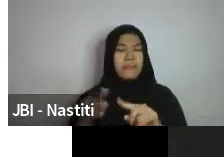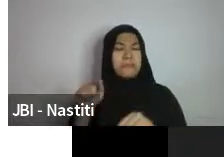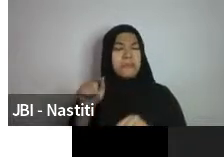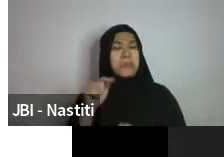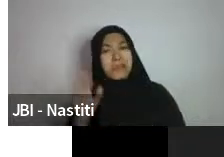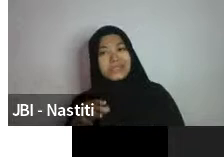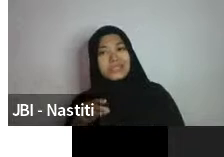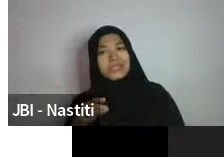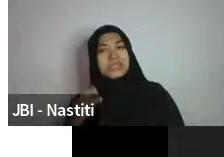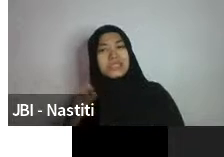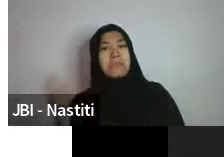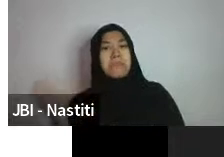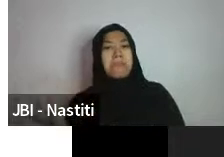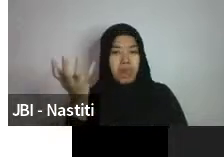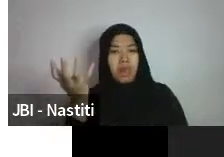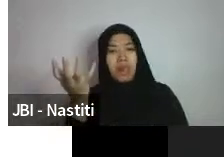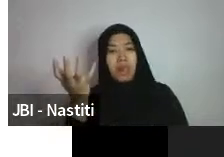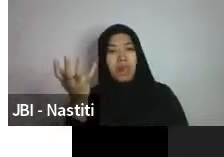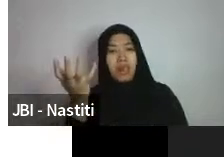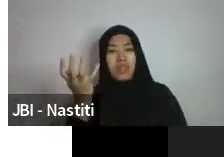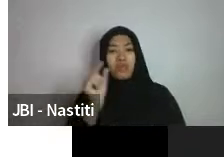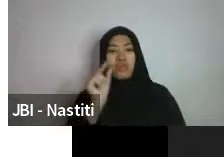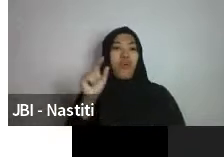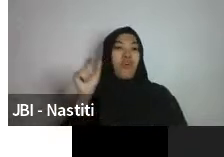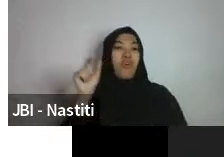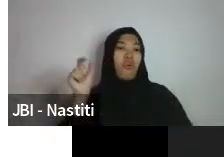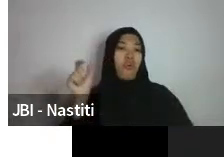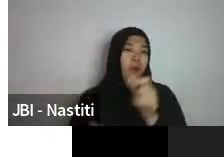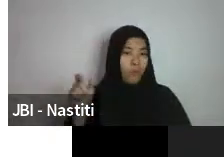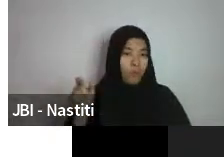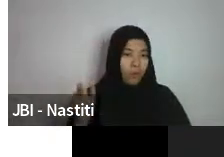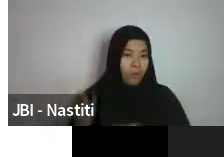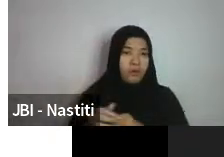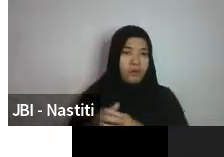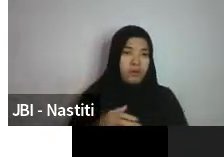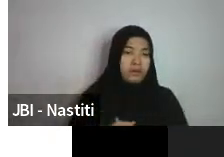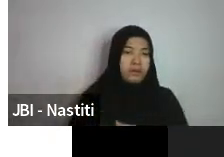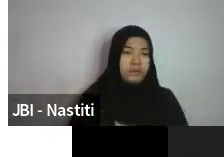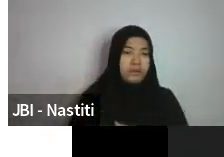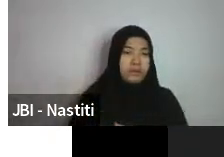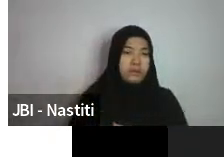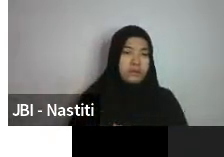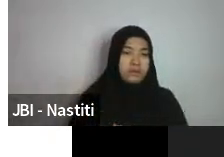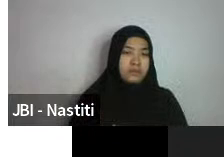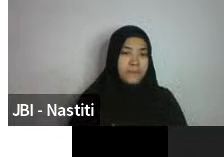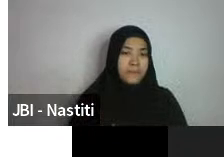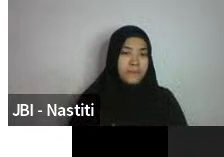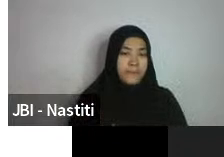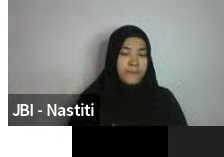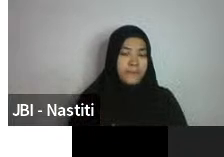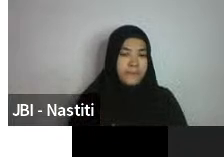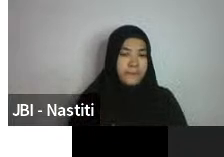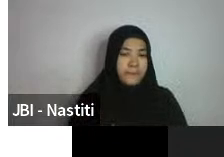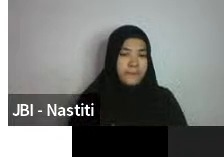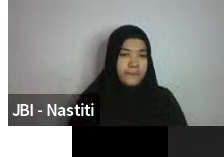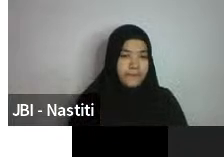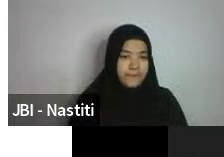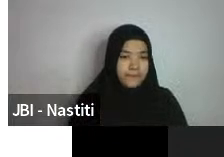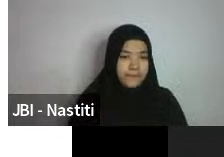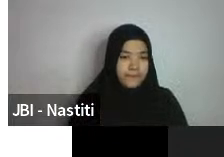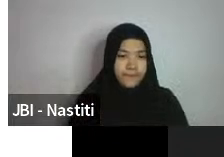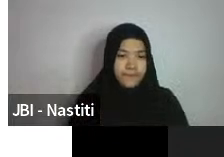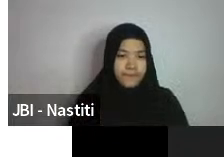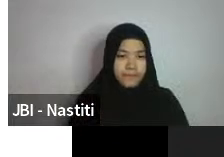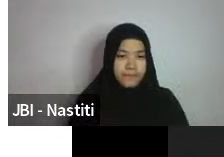if patients or their families could afford it. Still, in Bogor, there were no locked wards, patients were free to